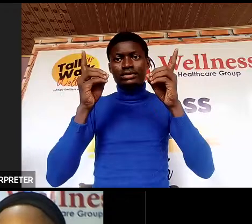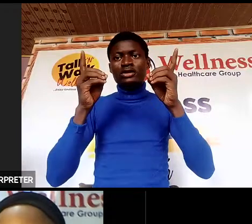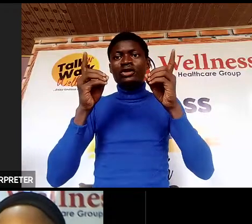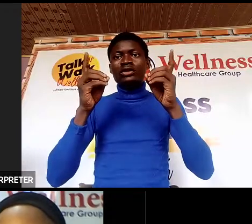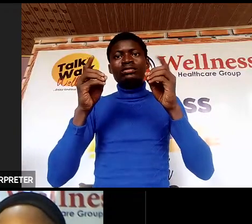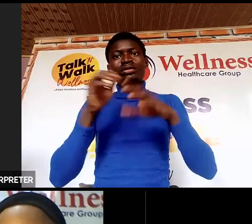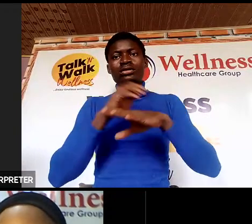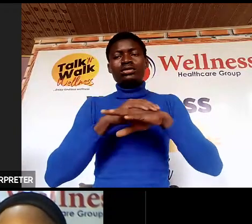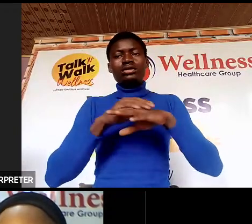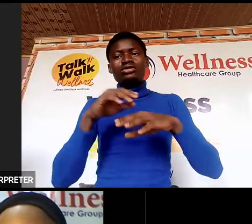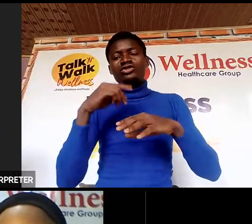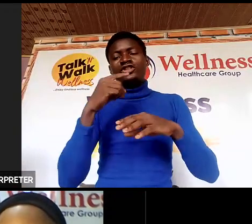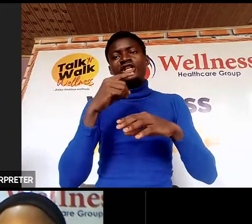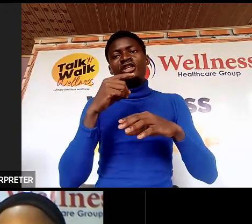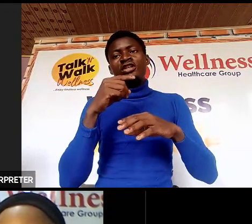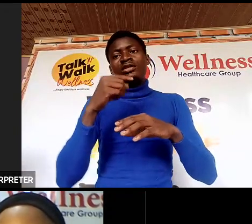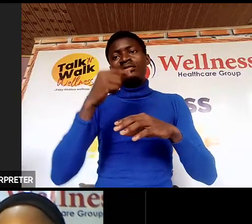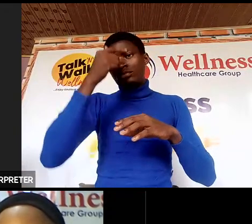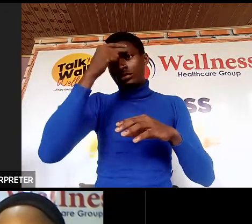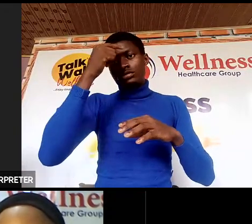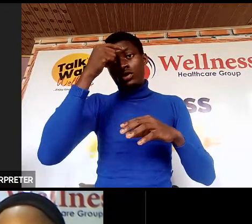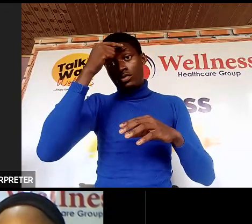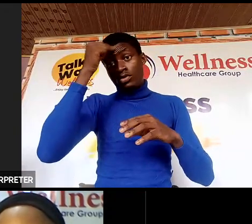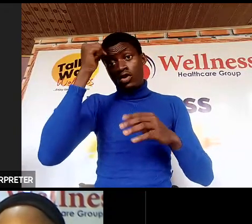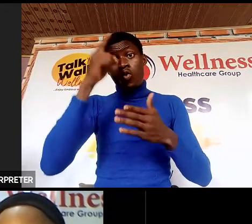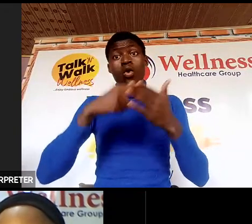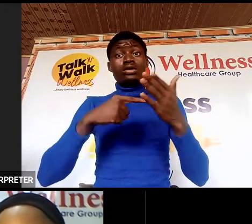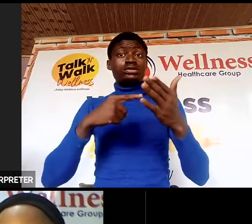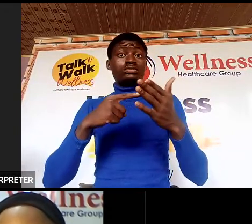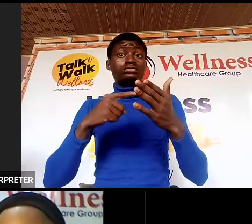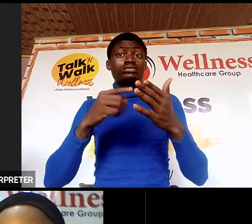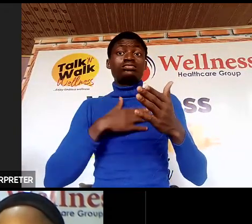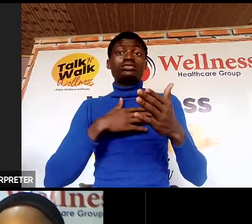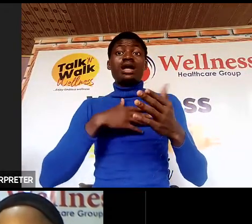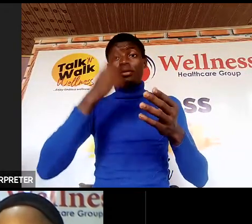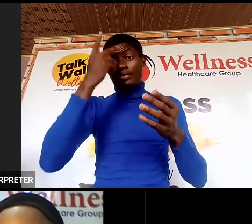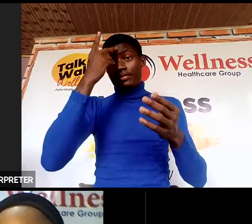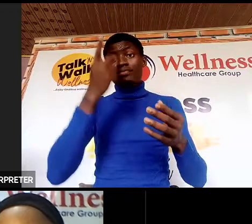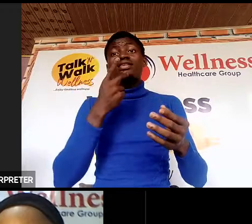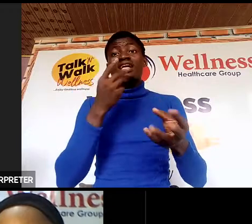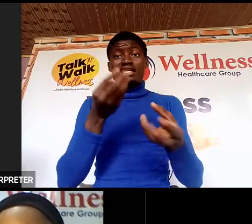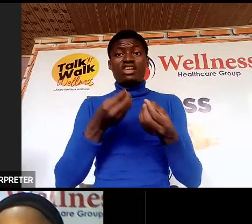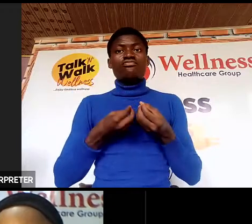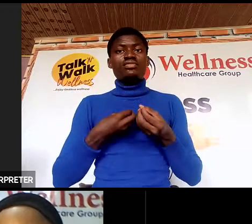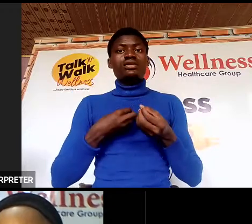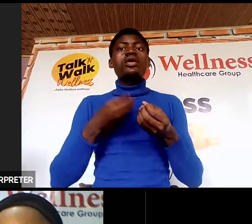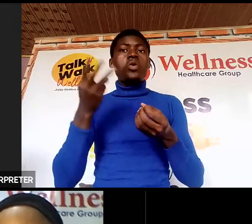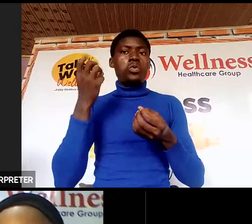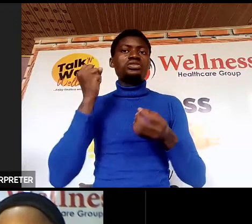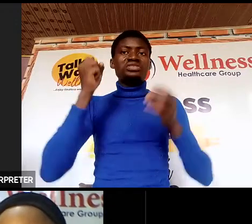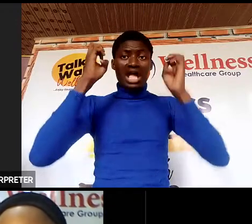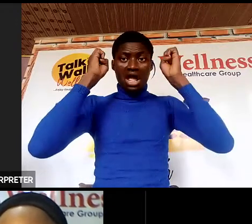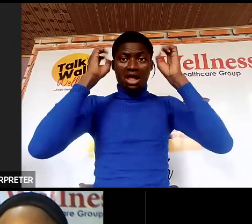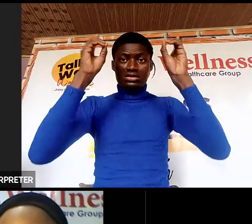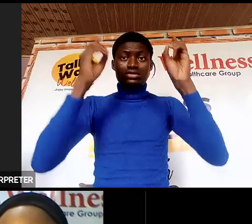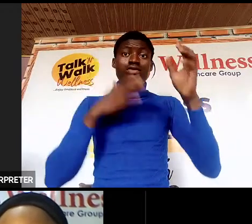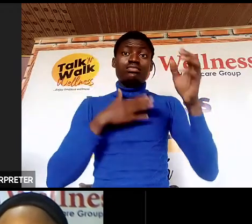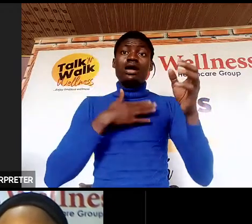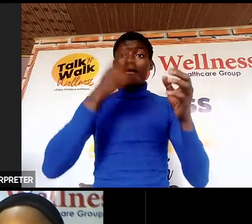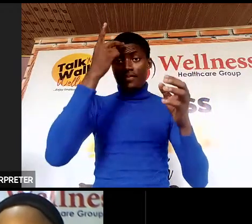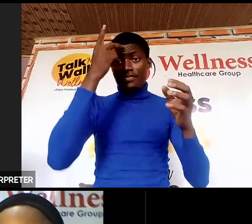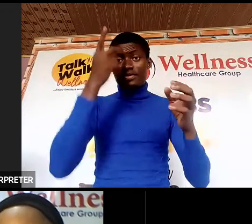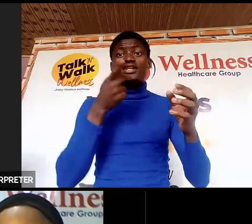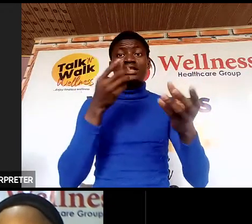education. And they did the best they can. So I want to ensure that my children are never in a situation in which they